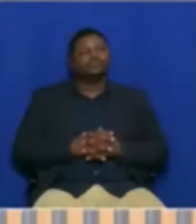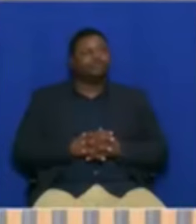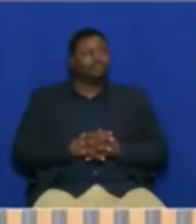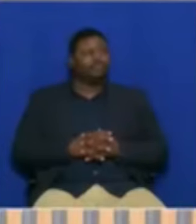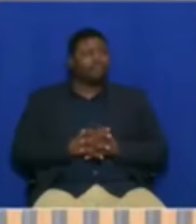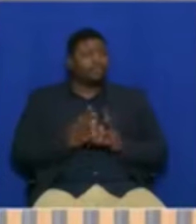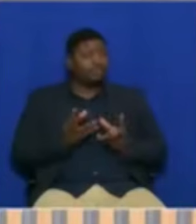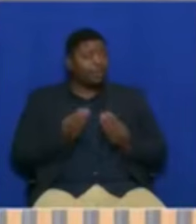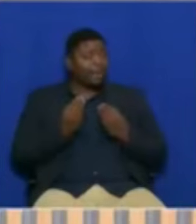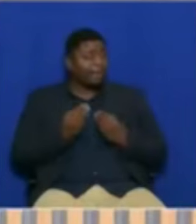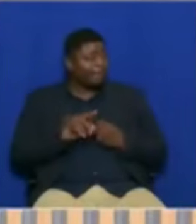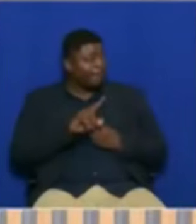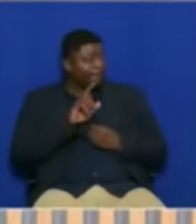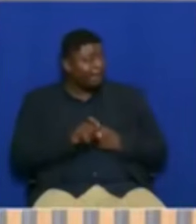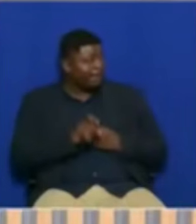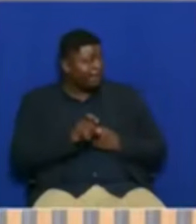there.